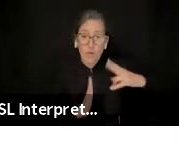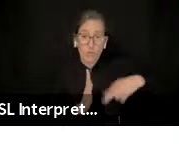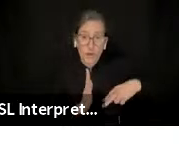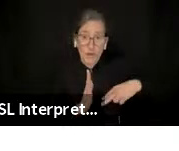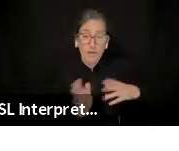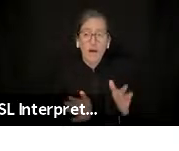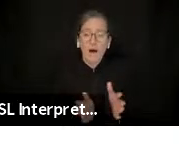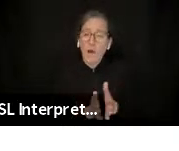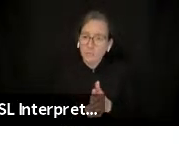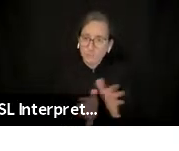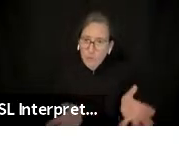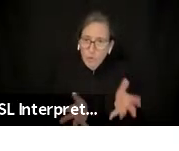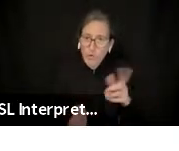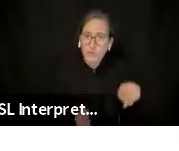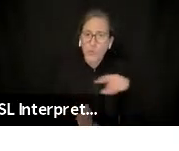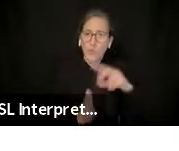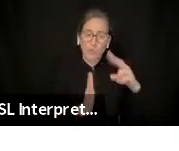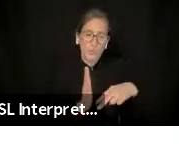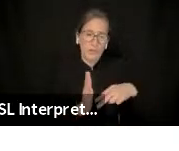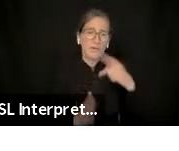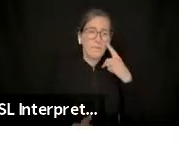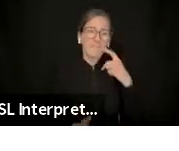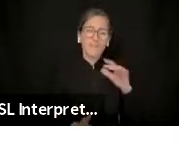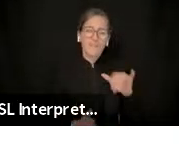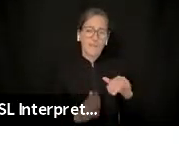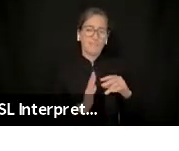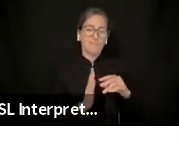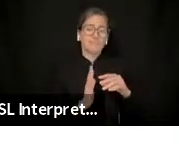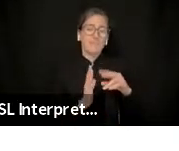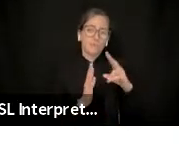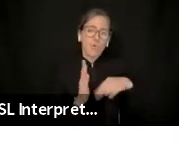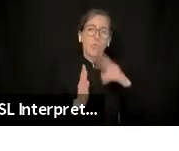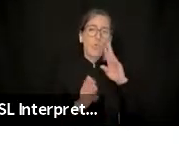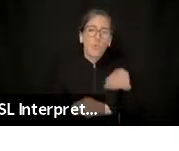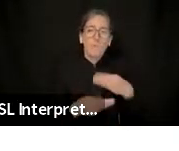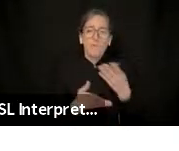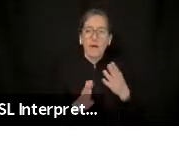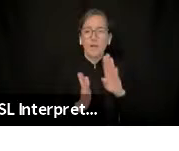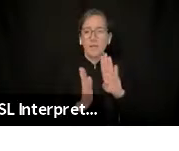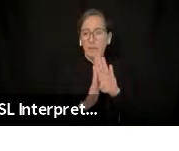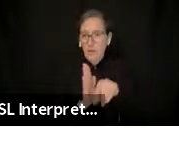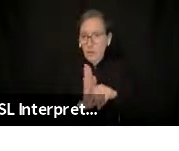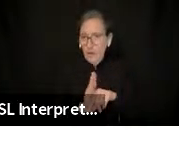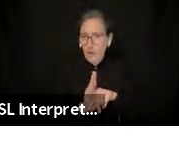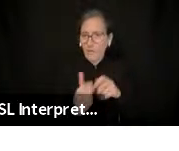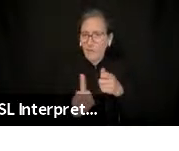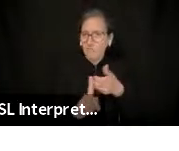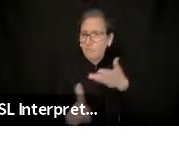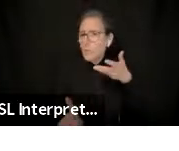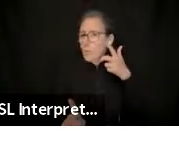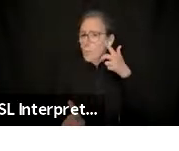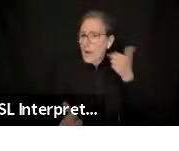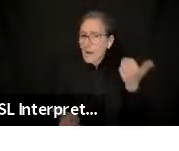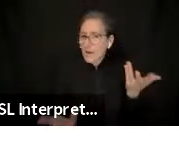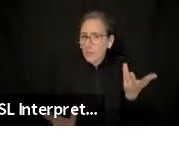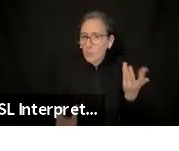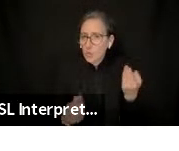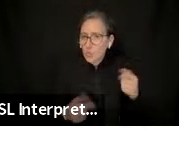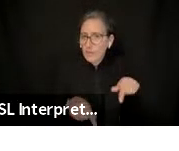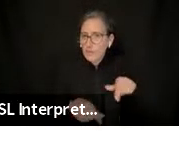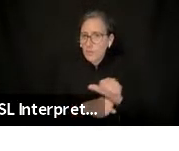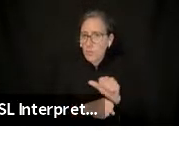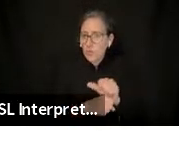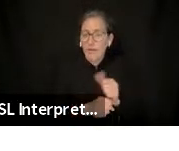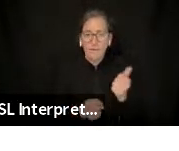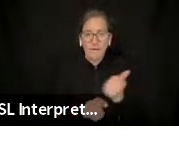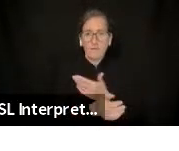try to do so. I think it provides much of the background for the work that's been done so